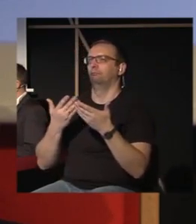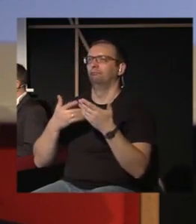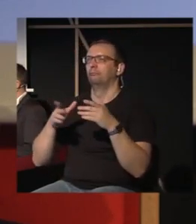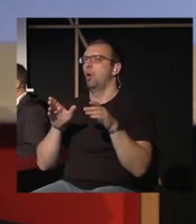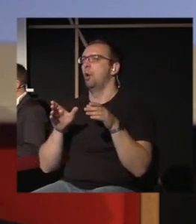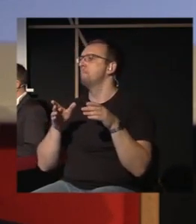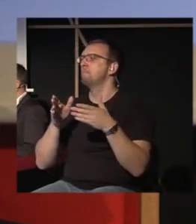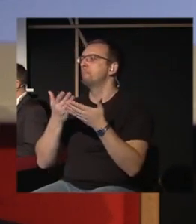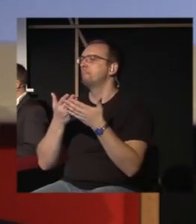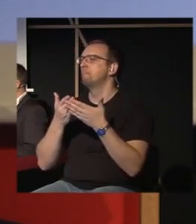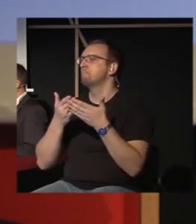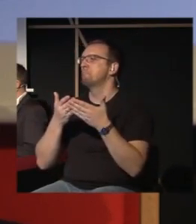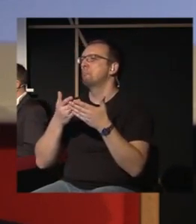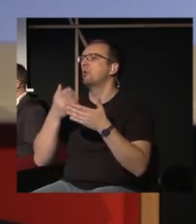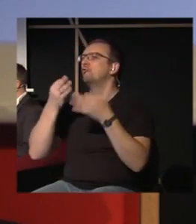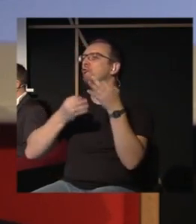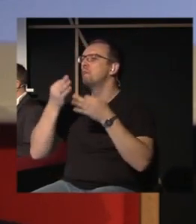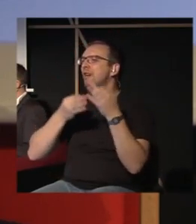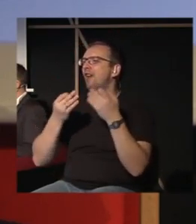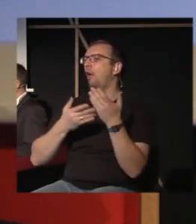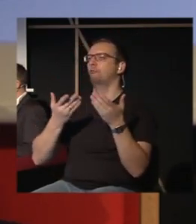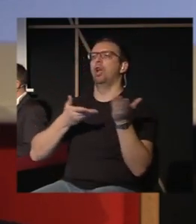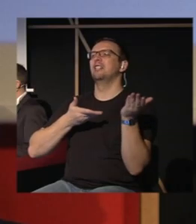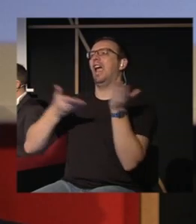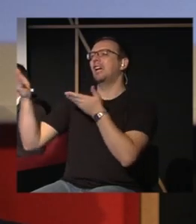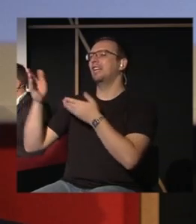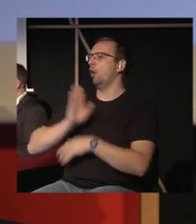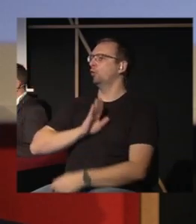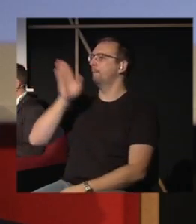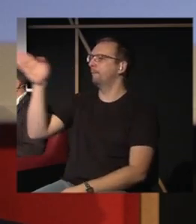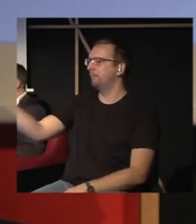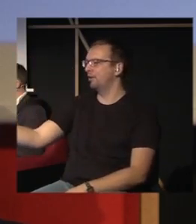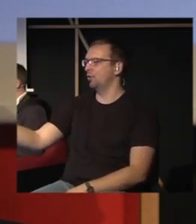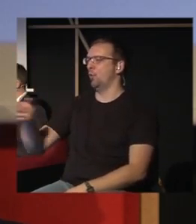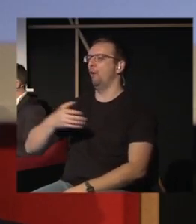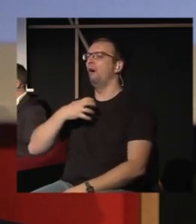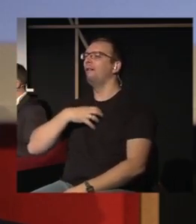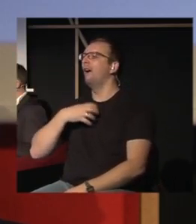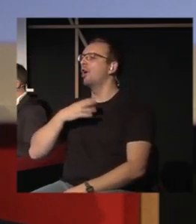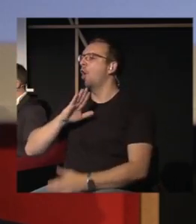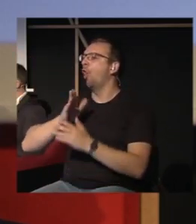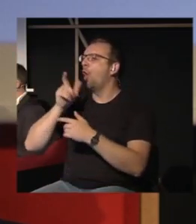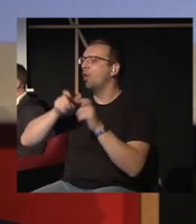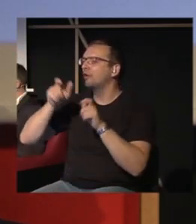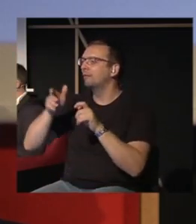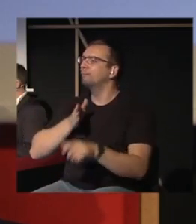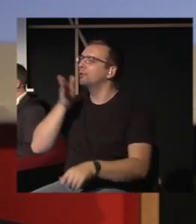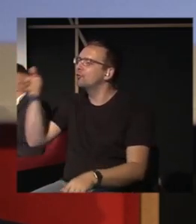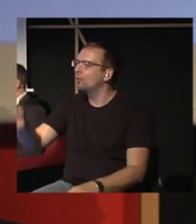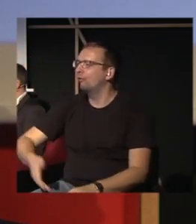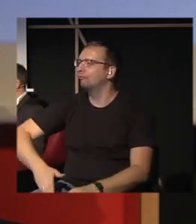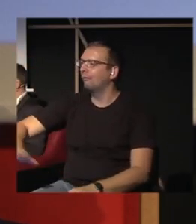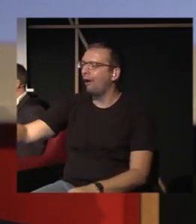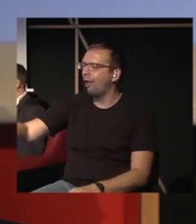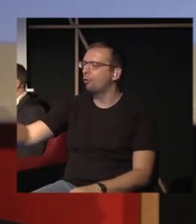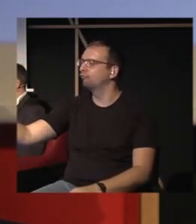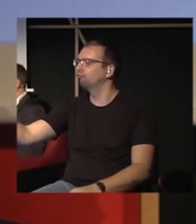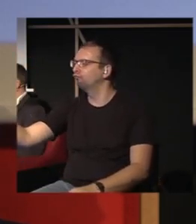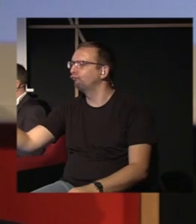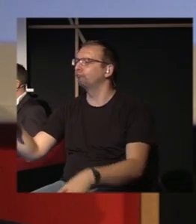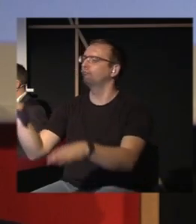importante, y con eso que ellos pierden 10 o una hora de su vida, a las personas con discapacidad o bueno, al resto